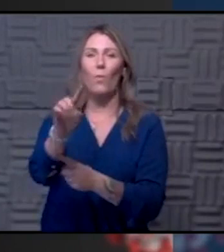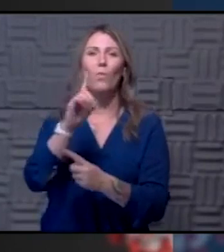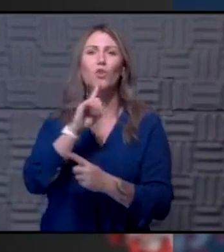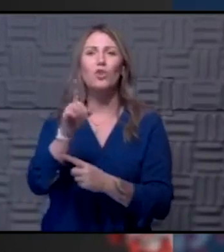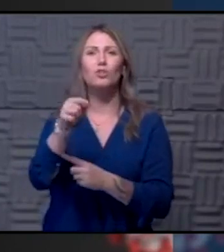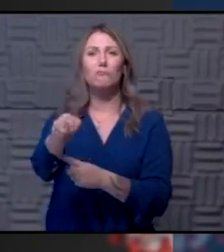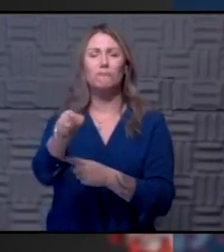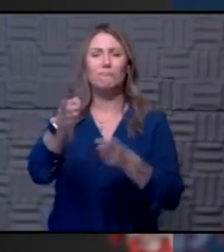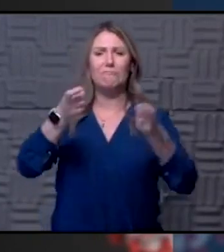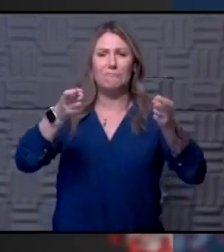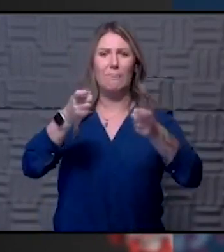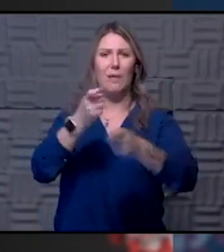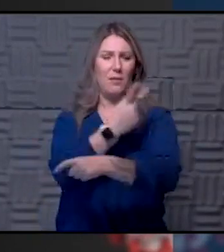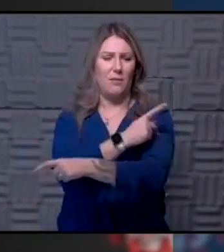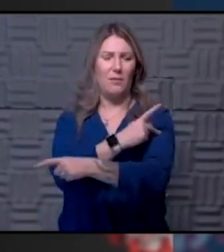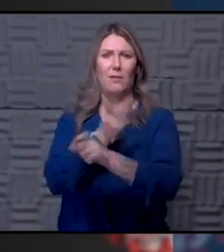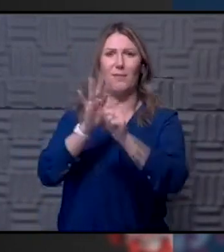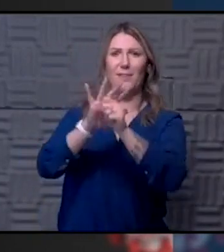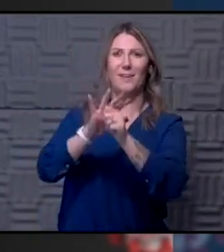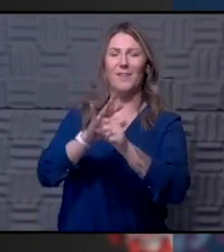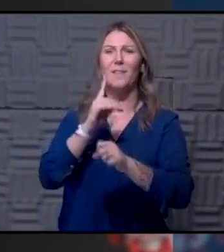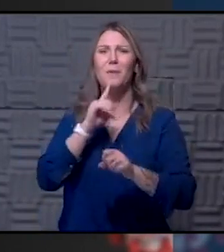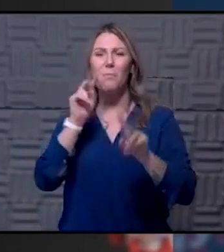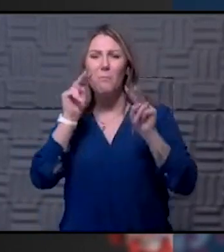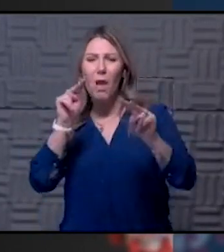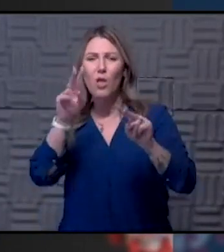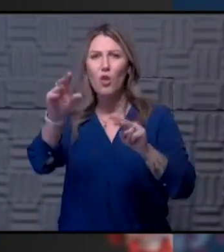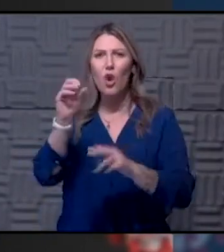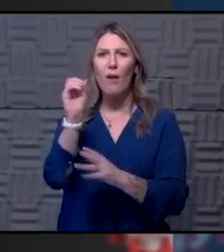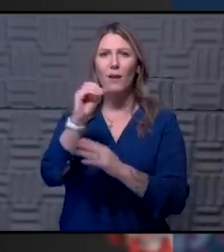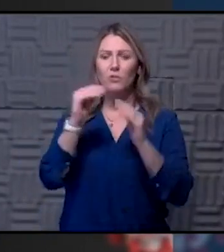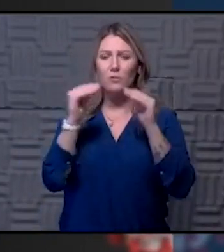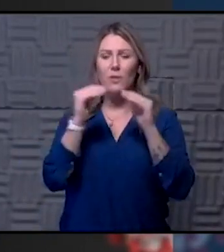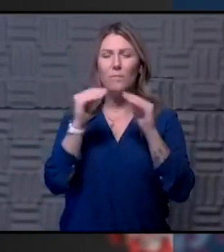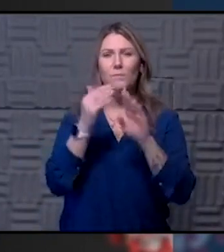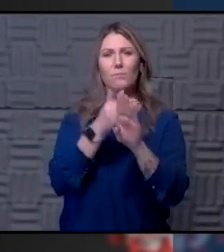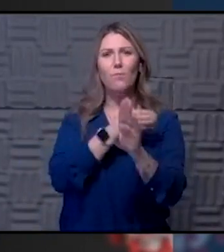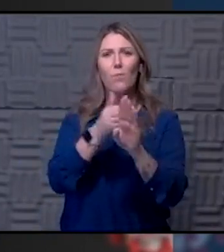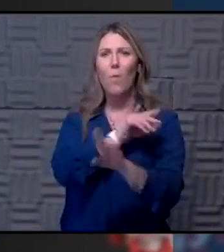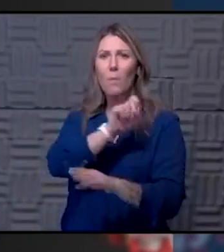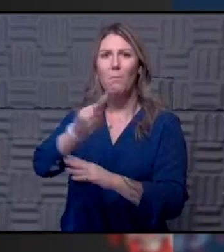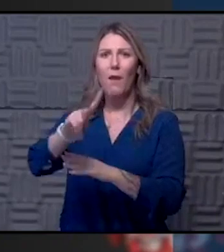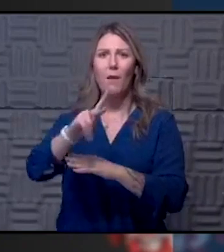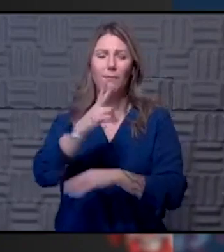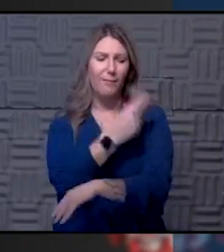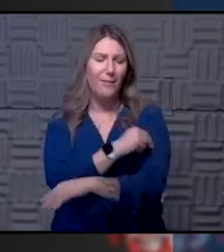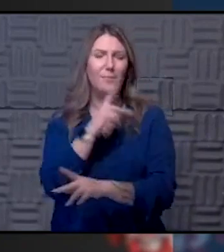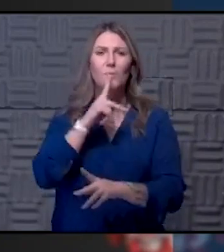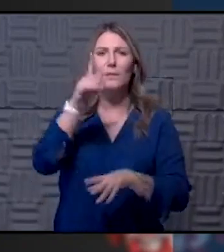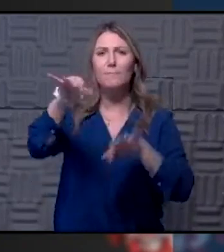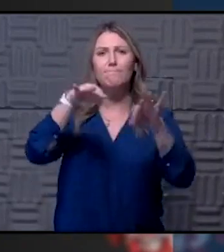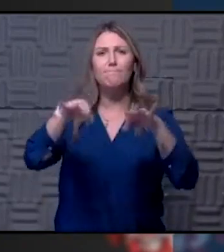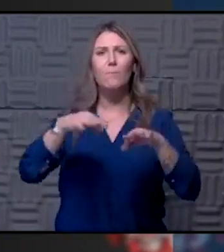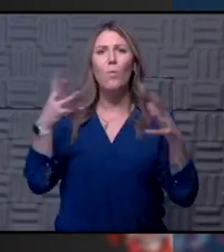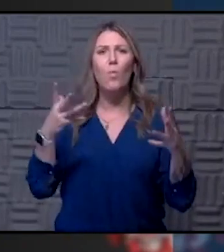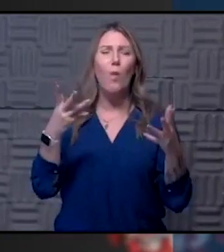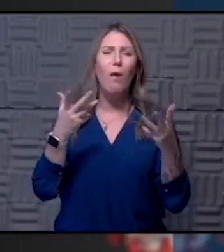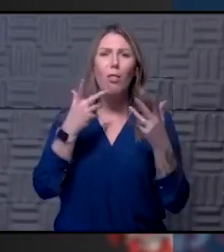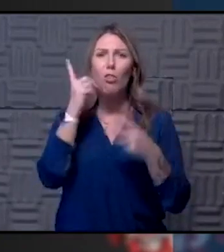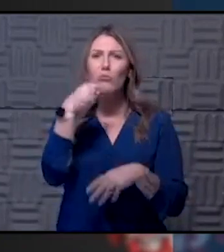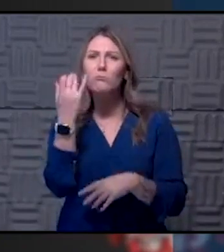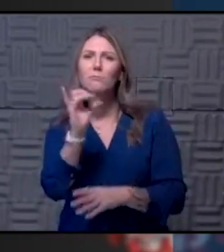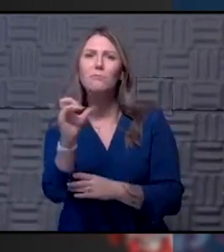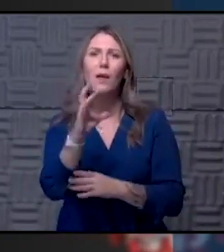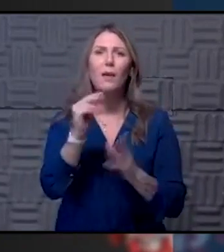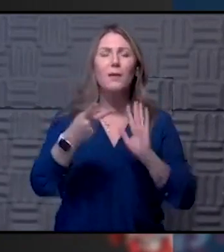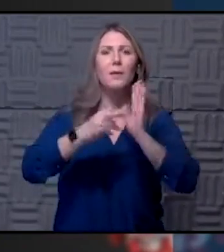their illness by helping monitor their oxygen levels at home before they have to come back to the hospital. She'll explain how that works, what it means for folks. We're going to be talking